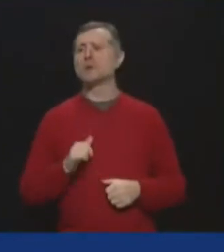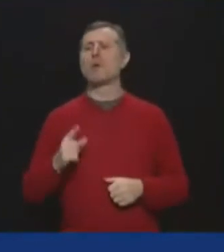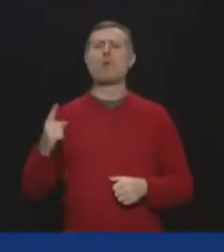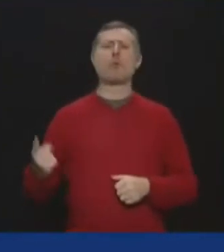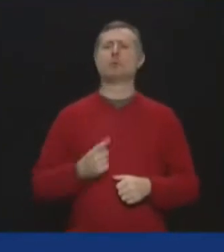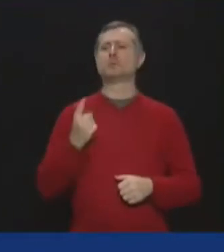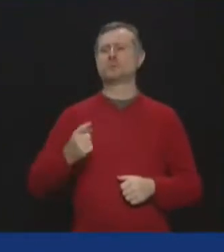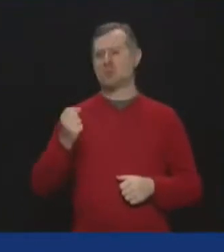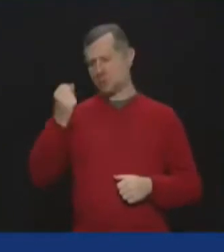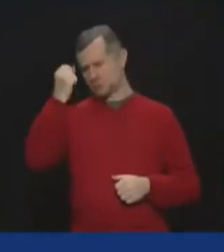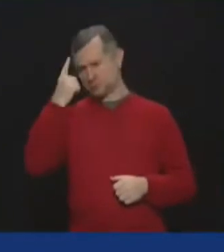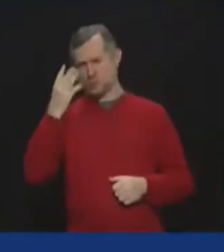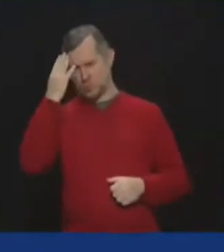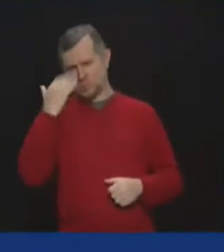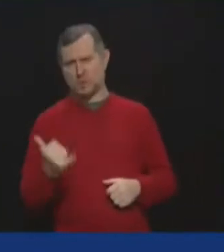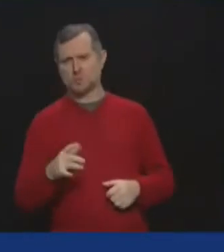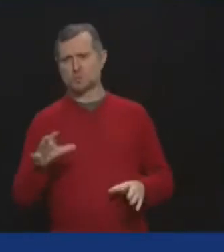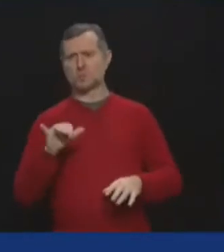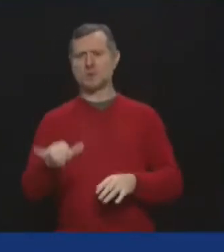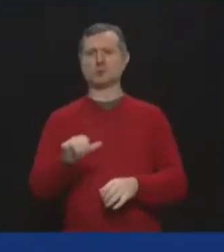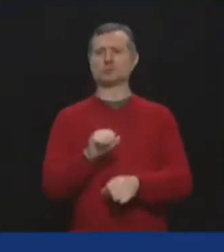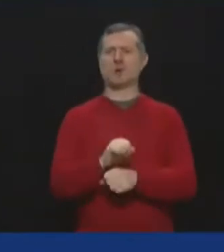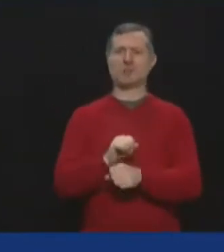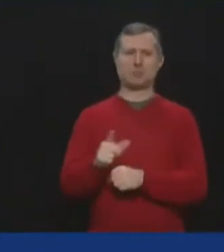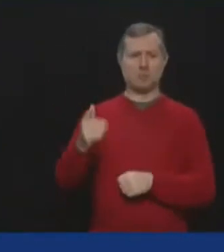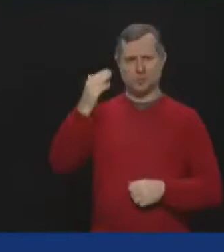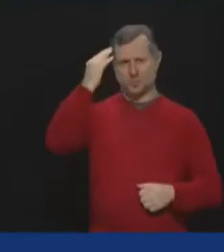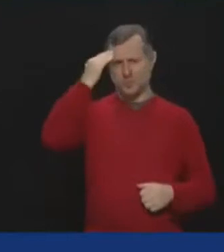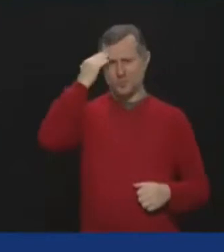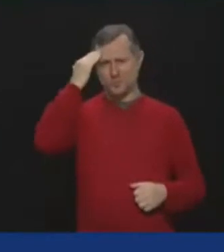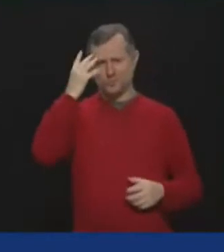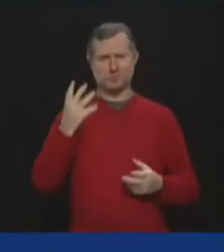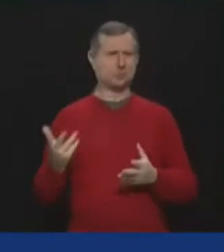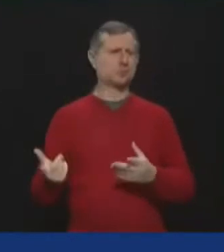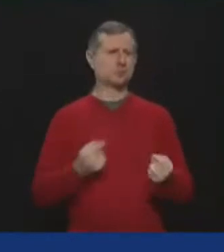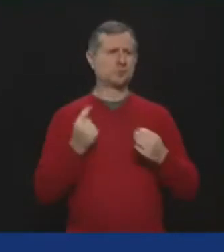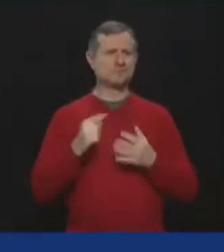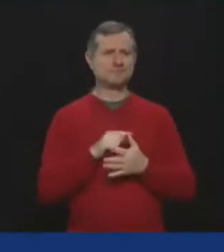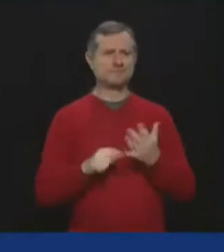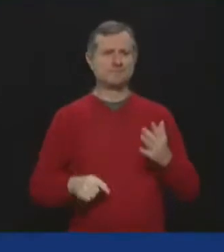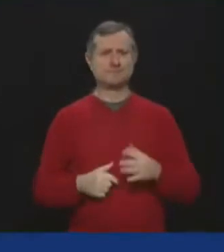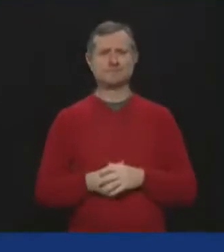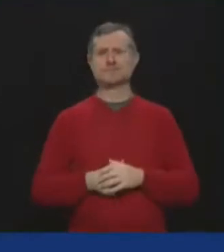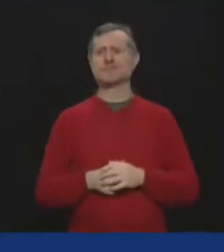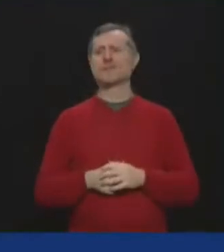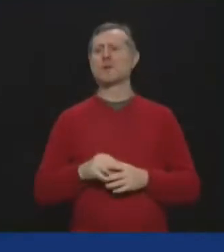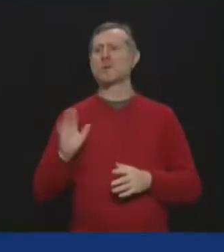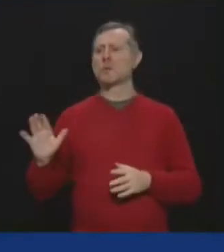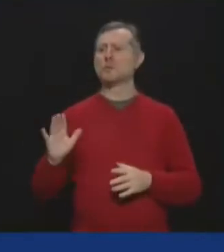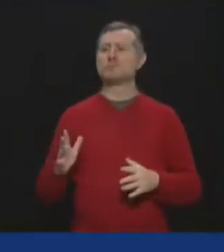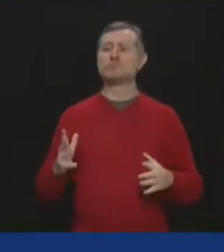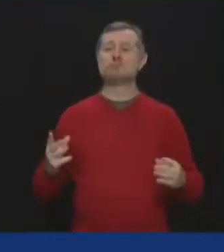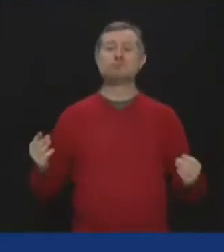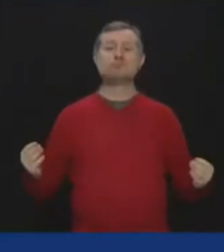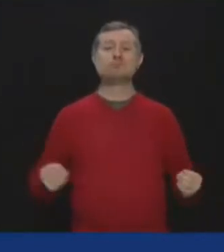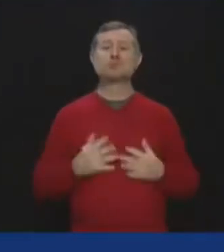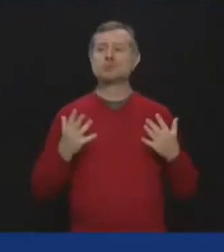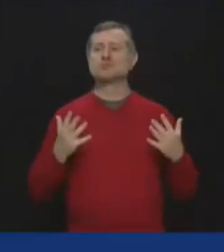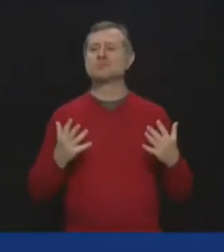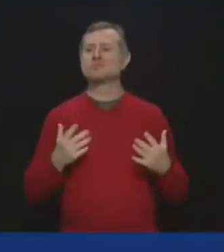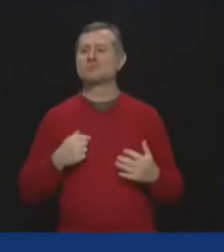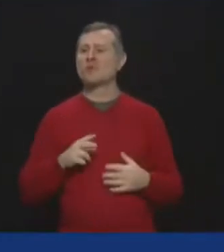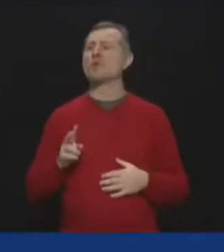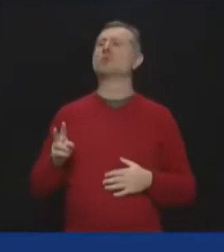why she's here. And she knows that that fieriness is sometimes